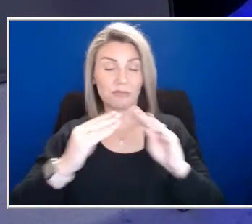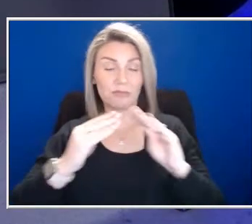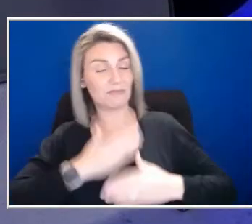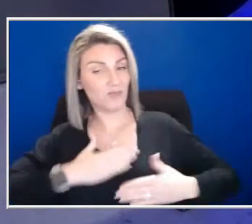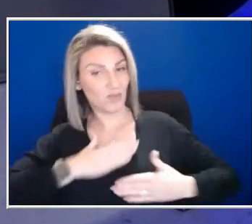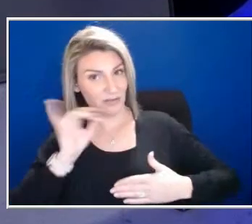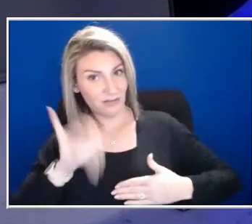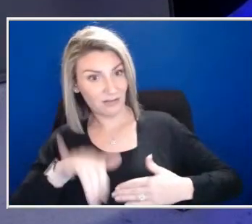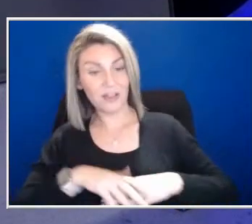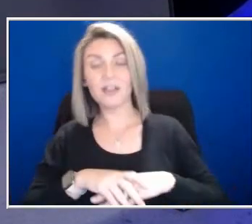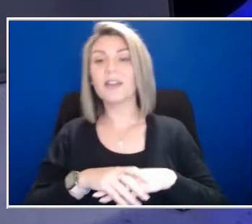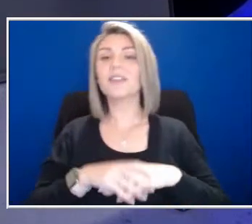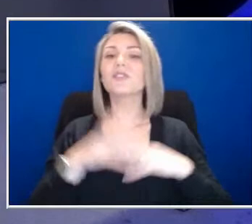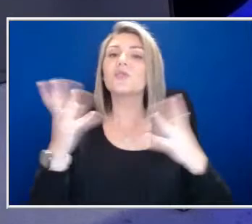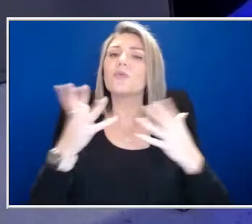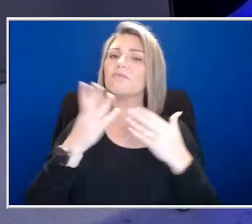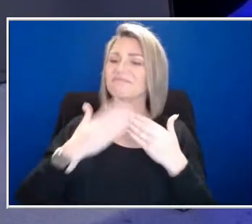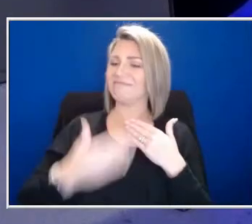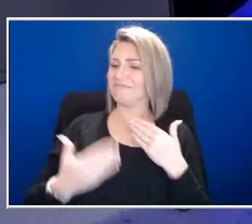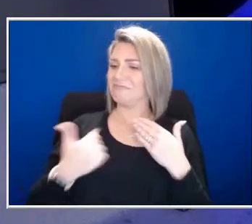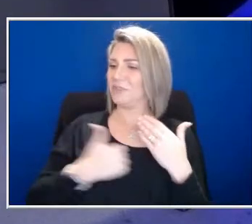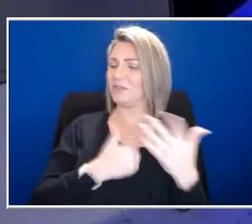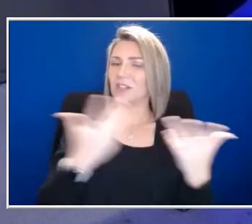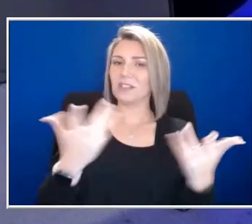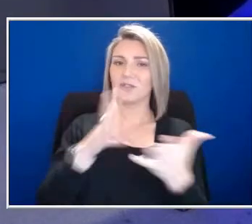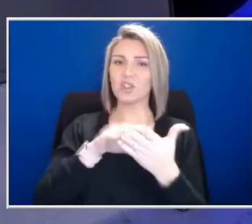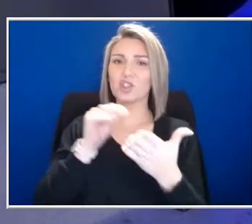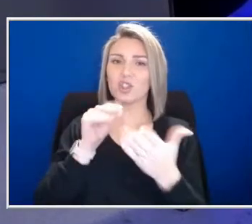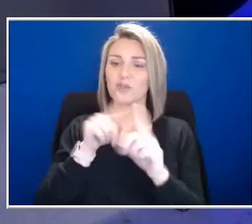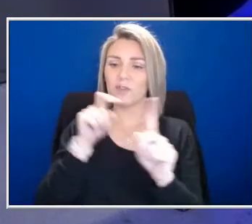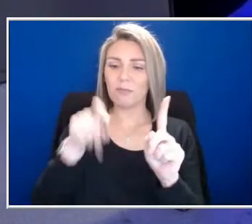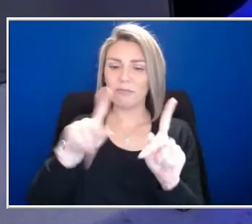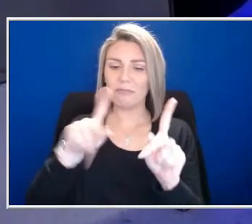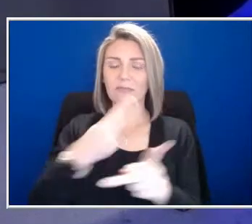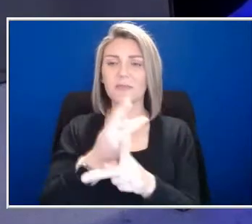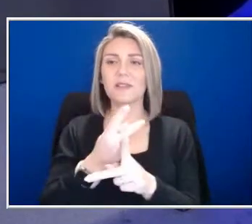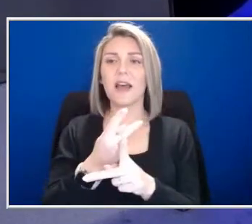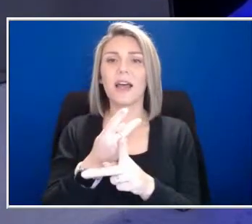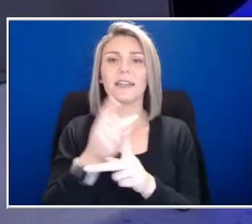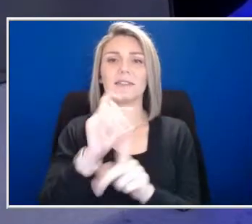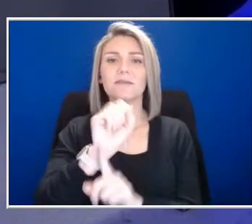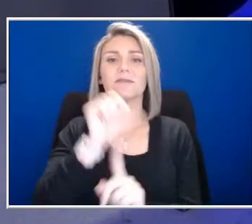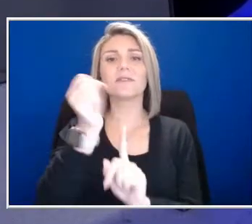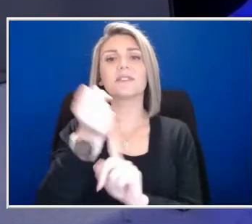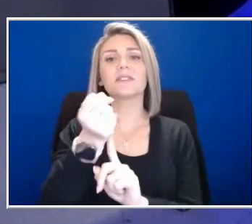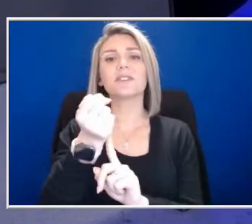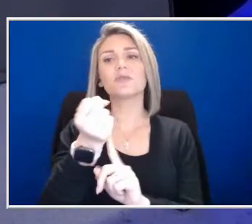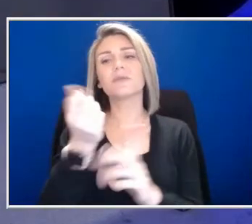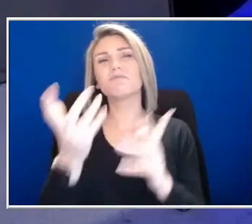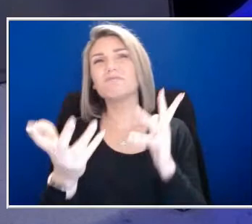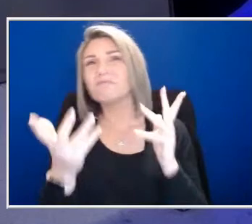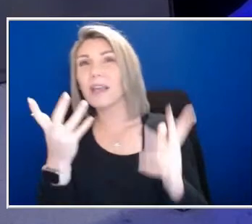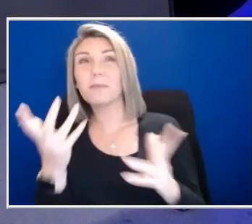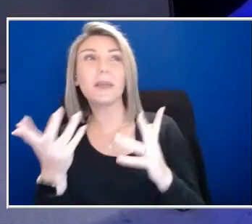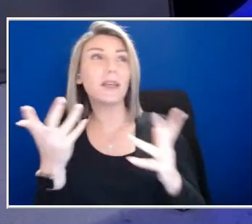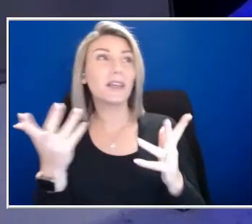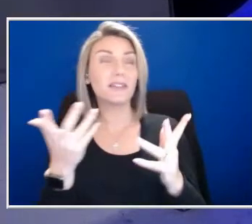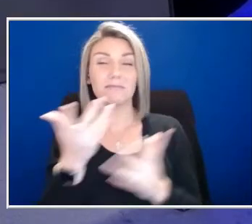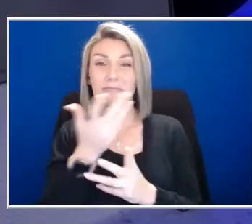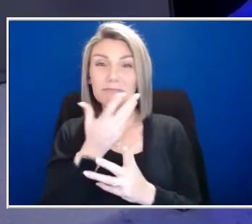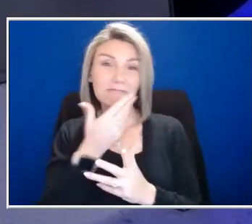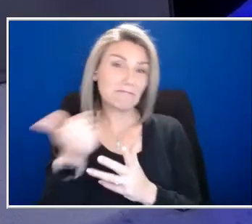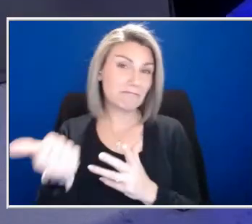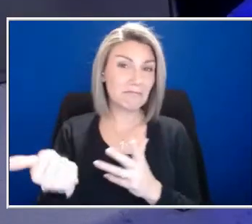what can the rest of us learn from this type of situation to maybe just better help, better be there